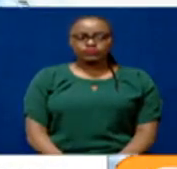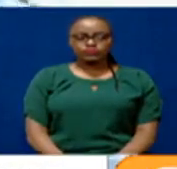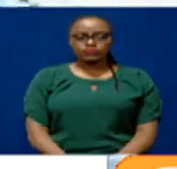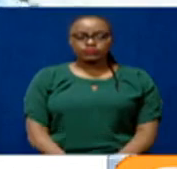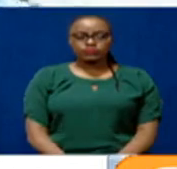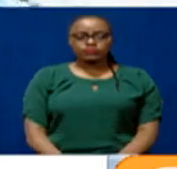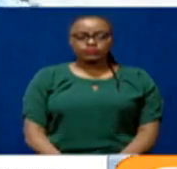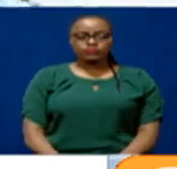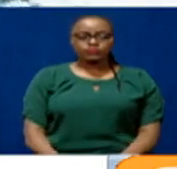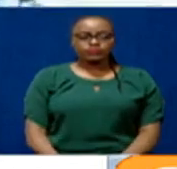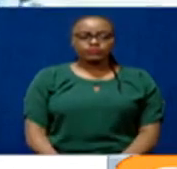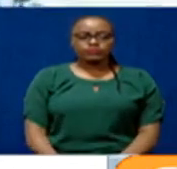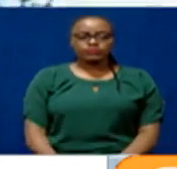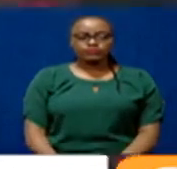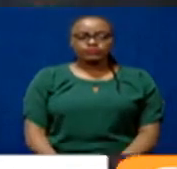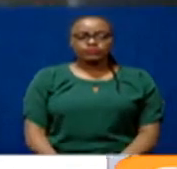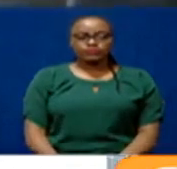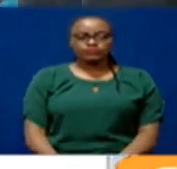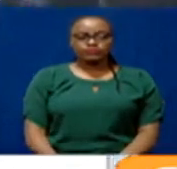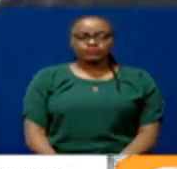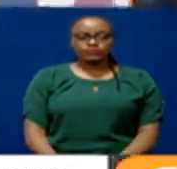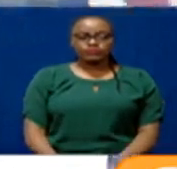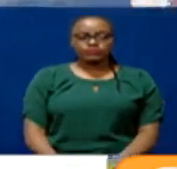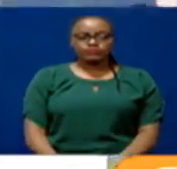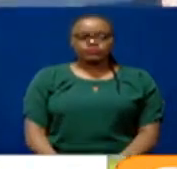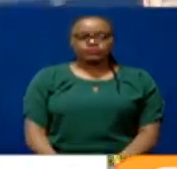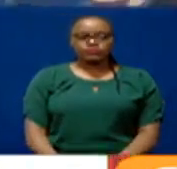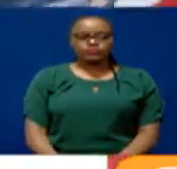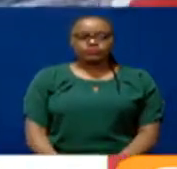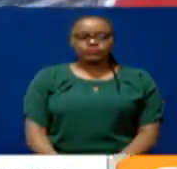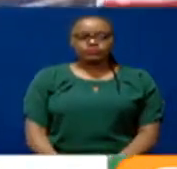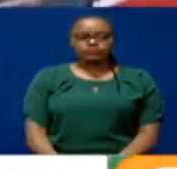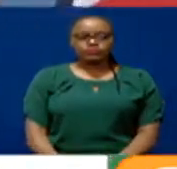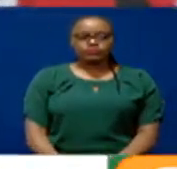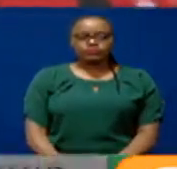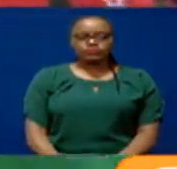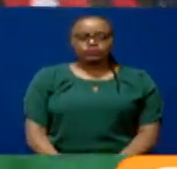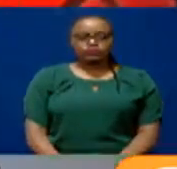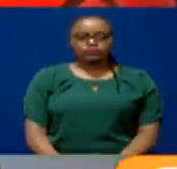And Korea in second place and Kasalak in third.